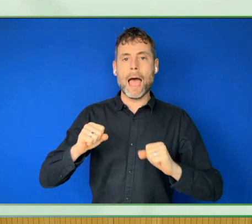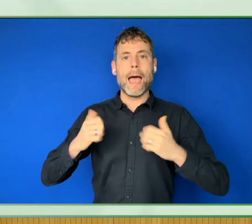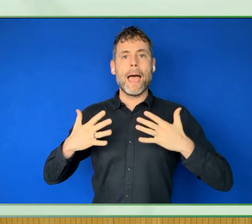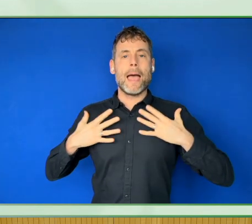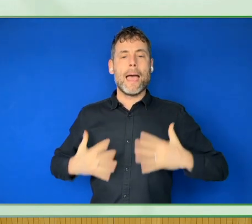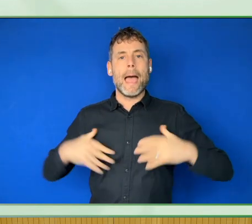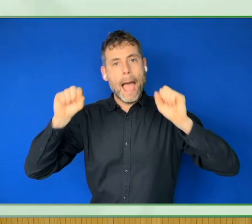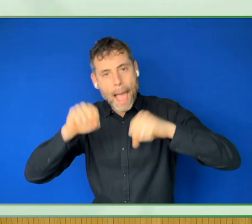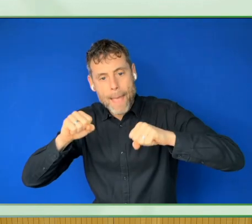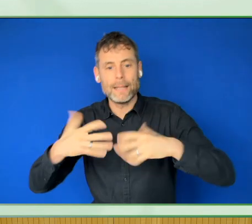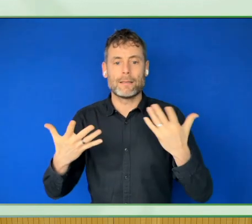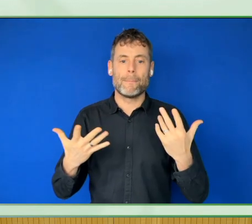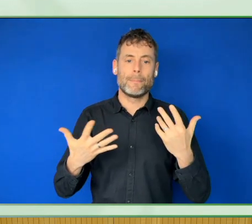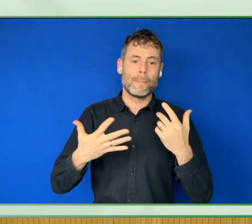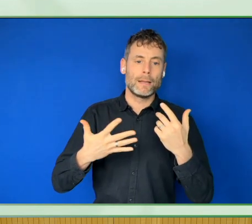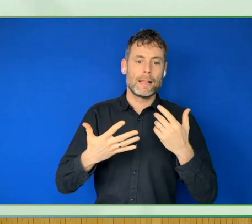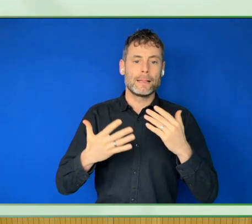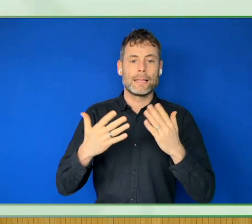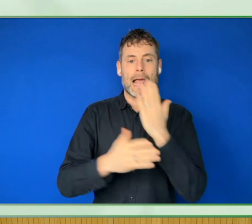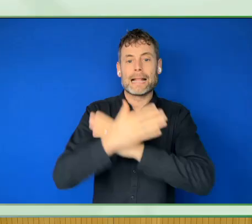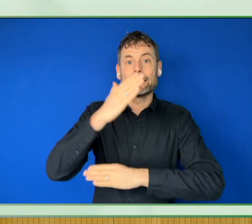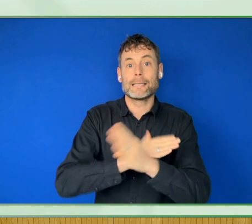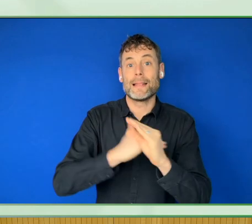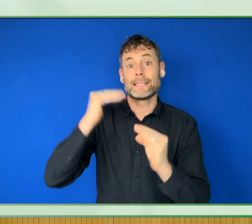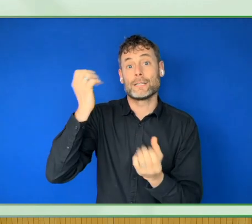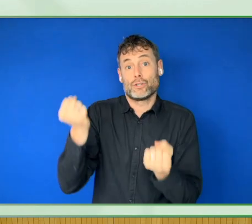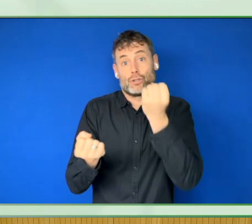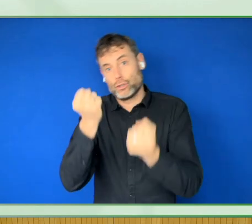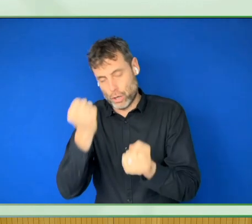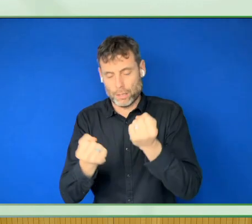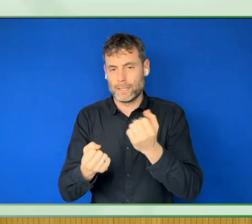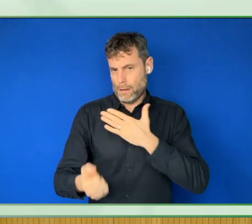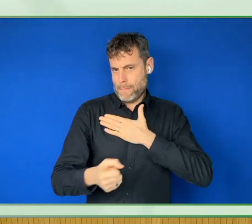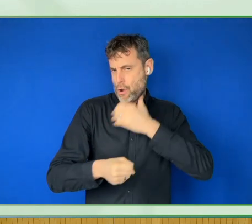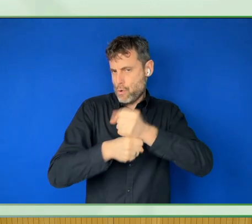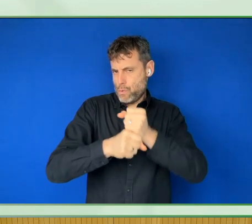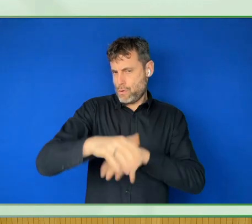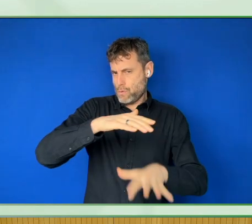question is less about labels, but is the work